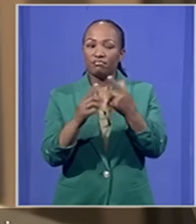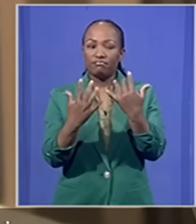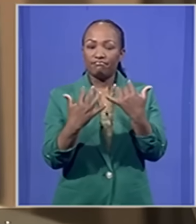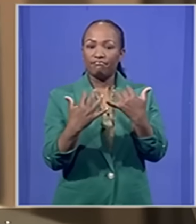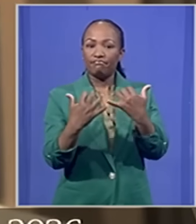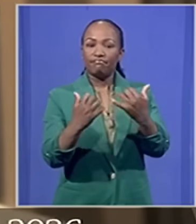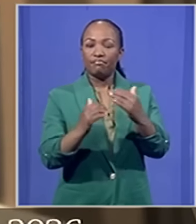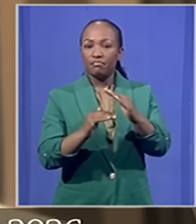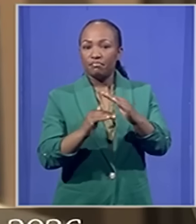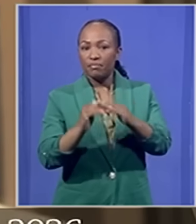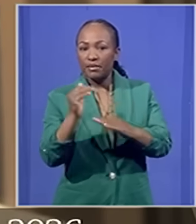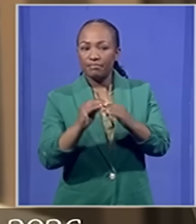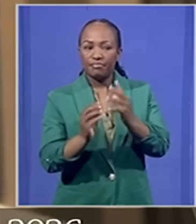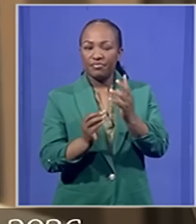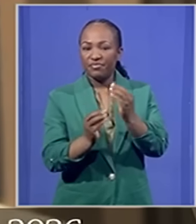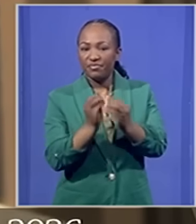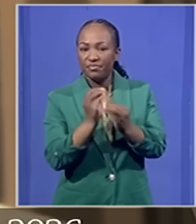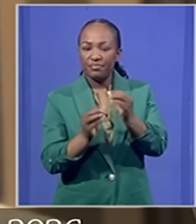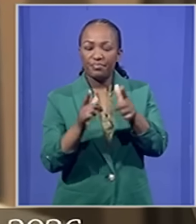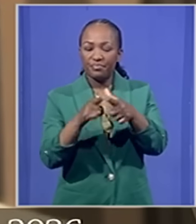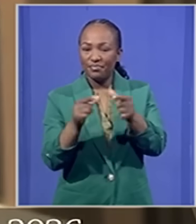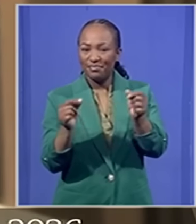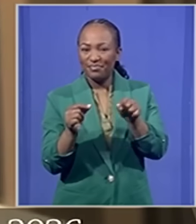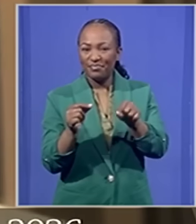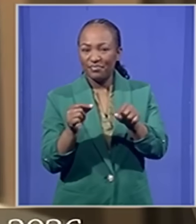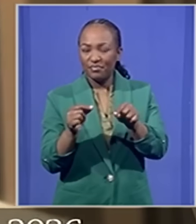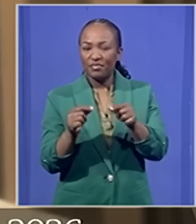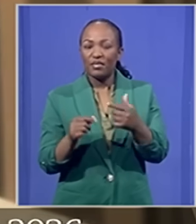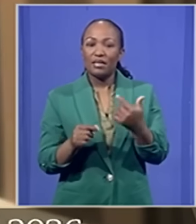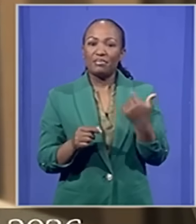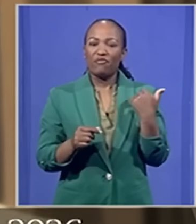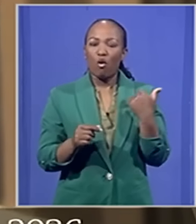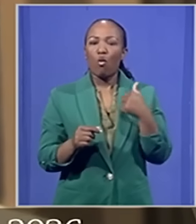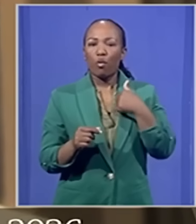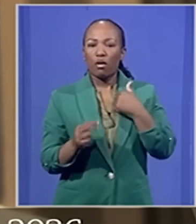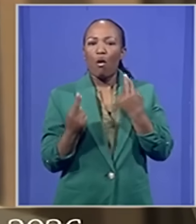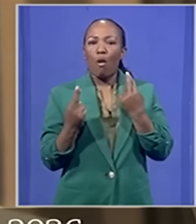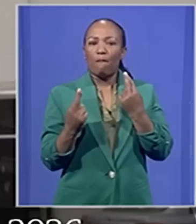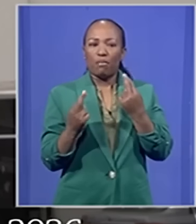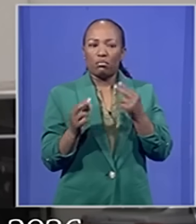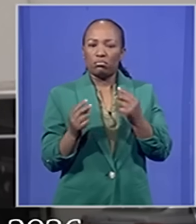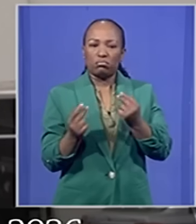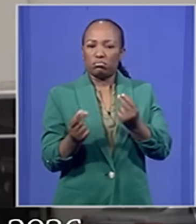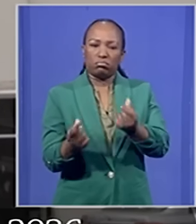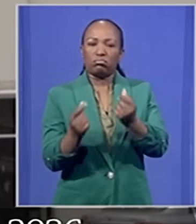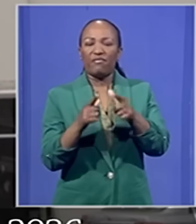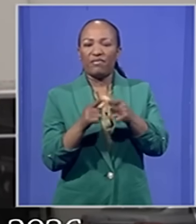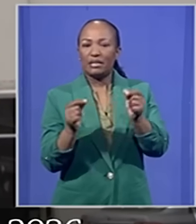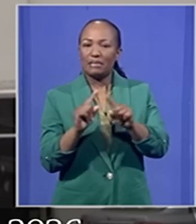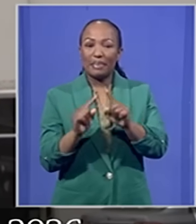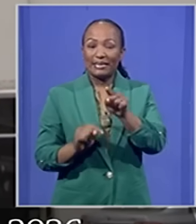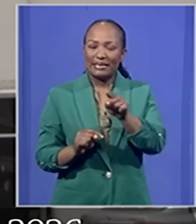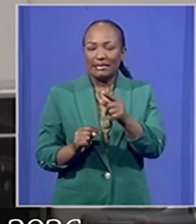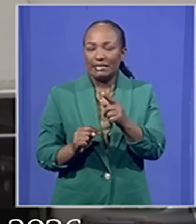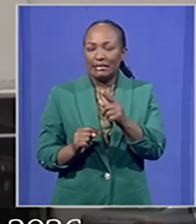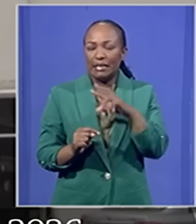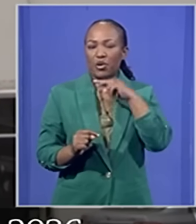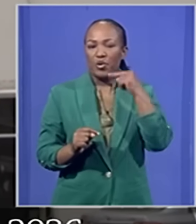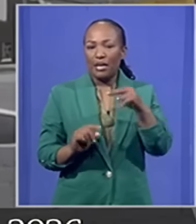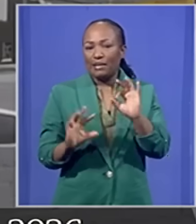building were ambitious at best and unrealistic. Jaanong go tla tsepamisiwa maikutlo